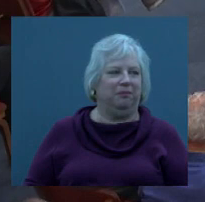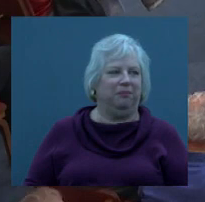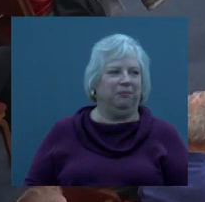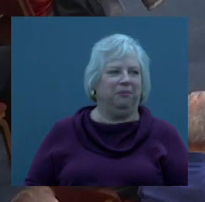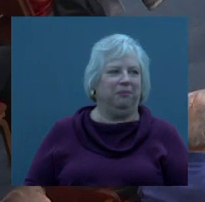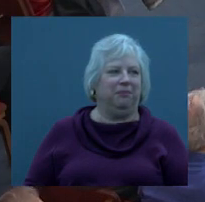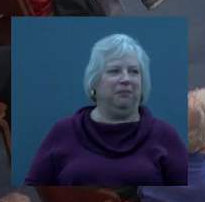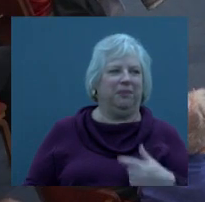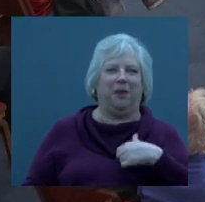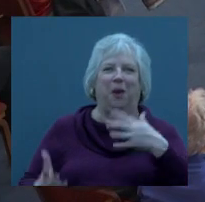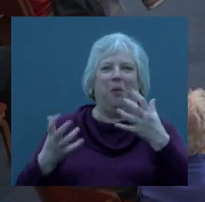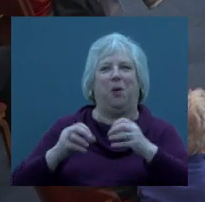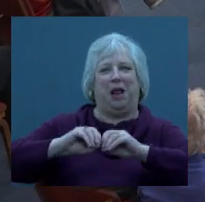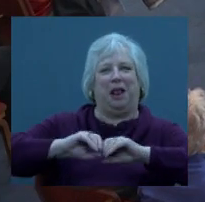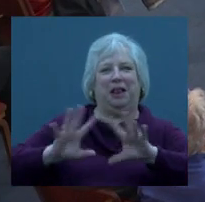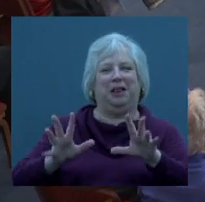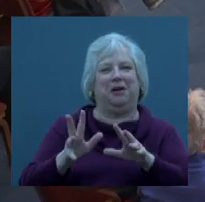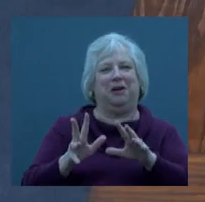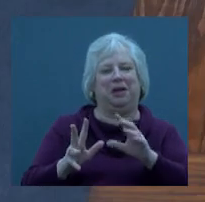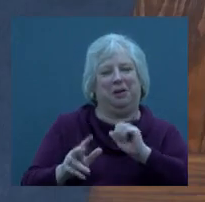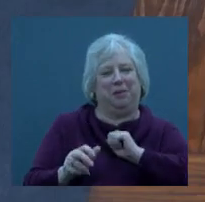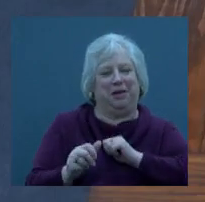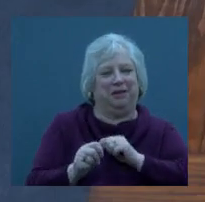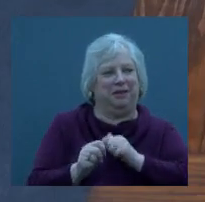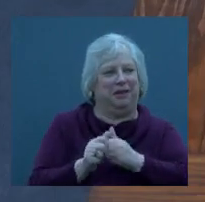I want to clearly align myself with